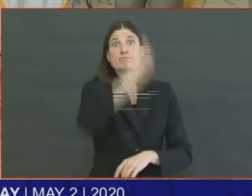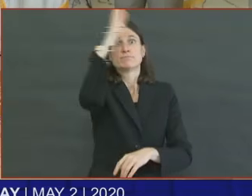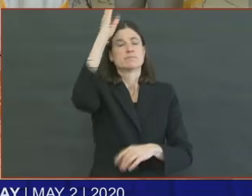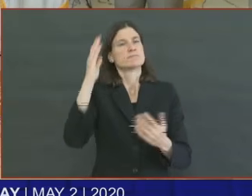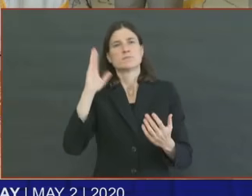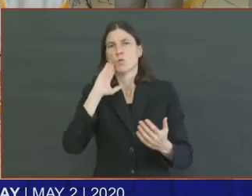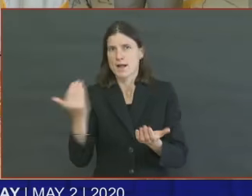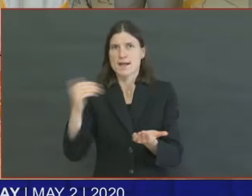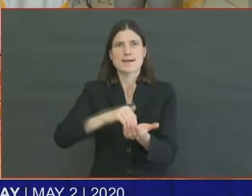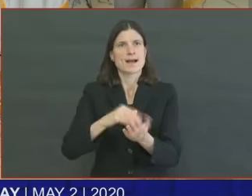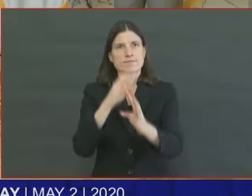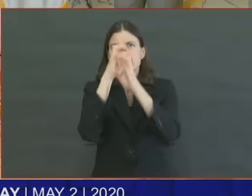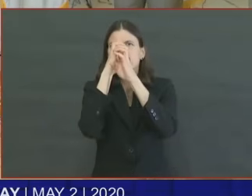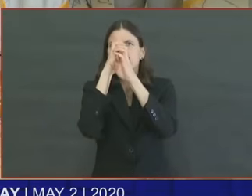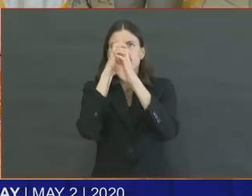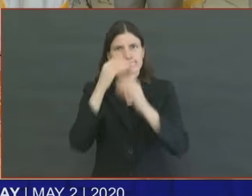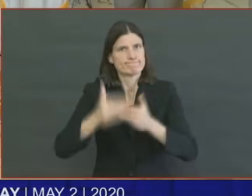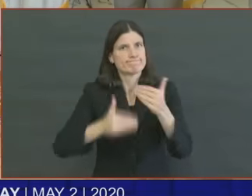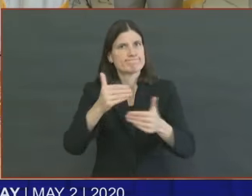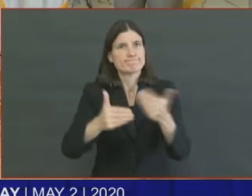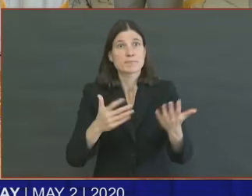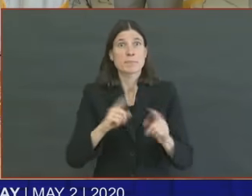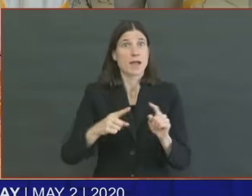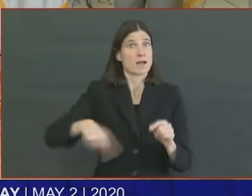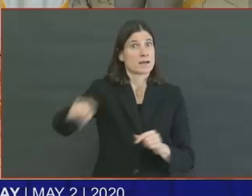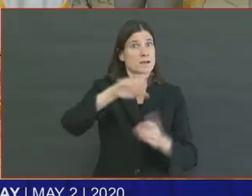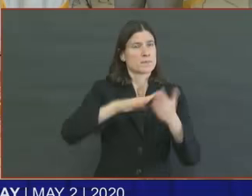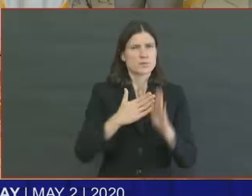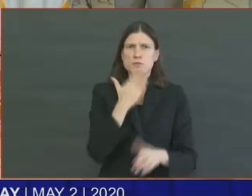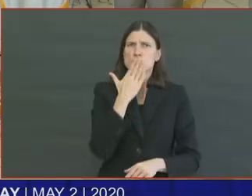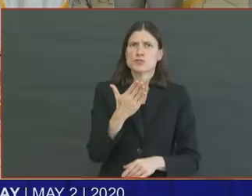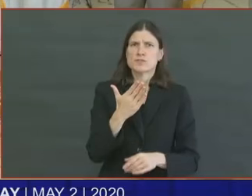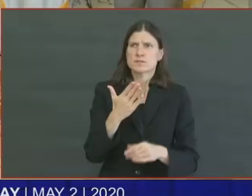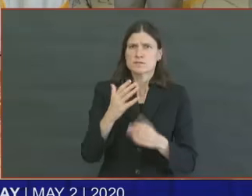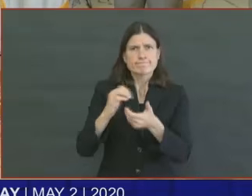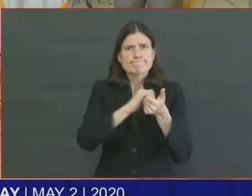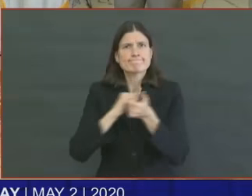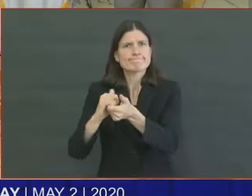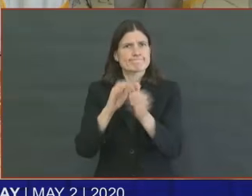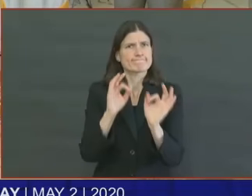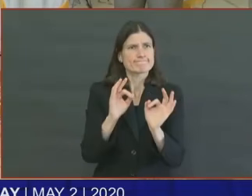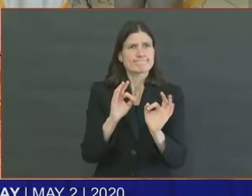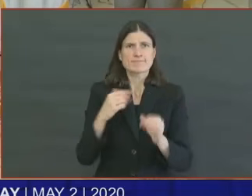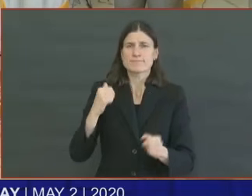learning, every one of us is learning every day about the virus, how to keep ourselves safe, what we can do to keep